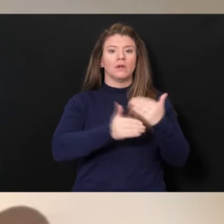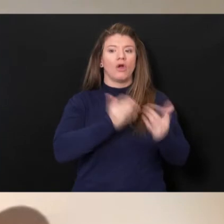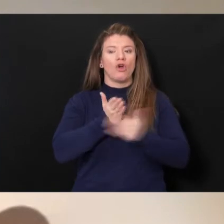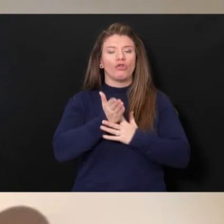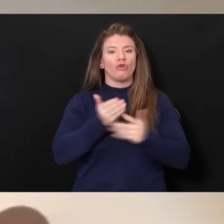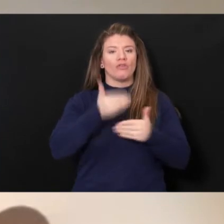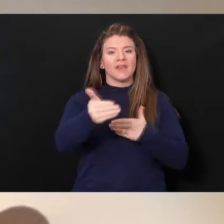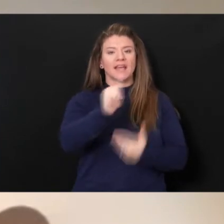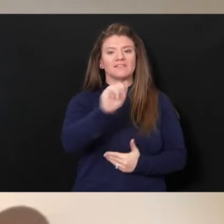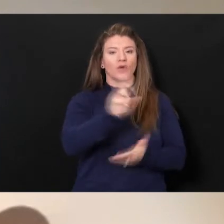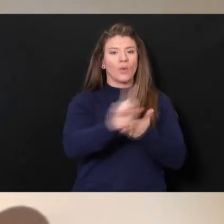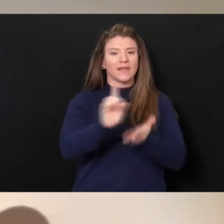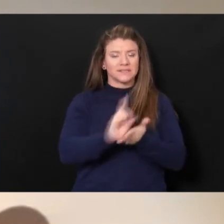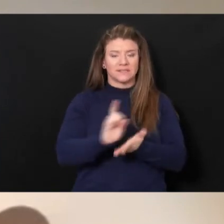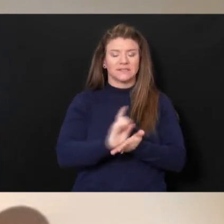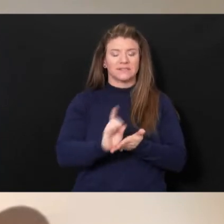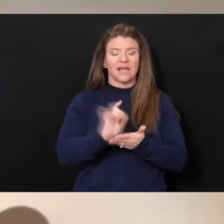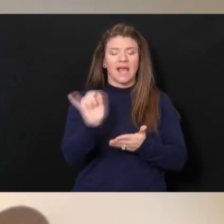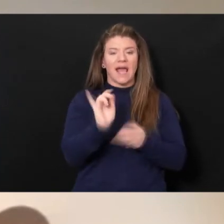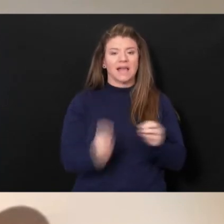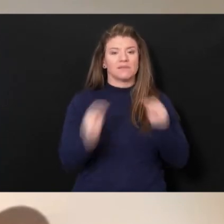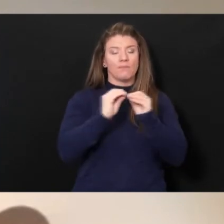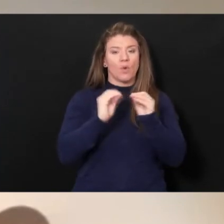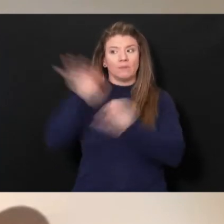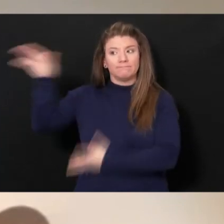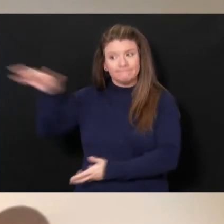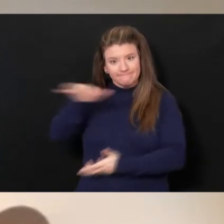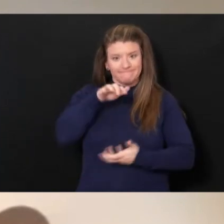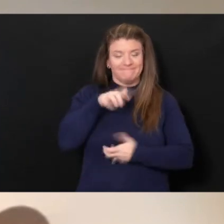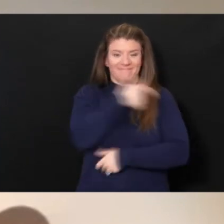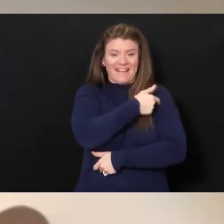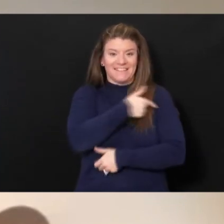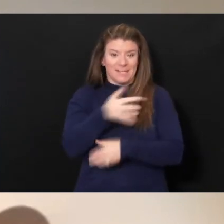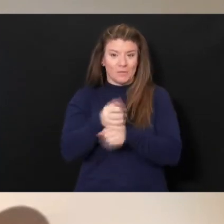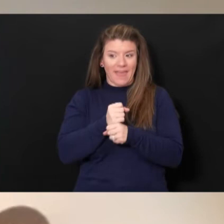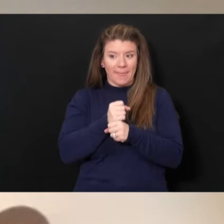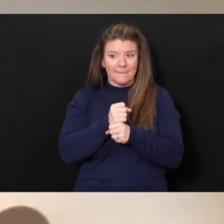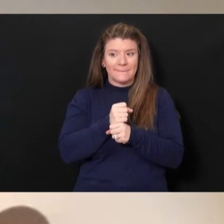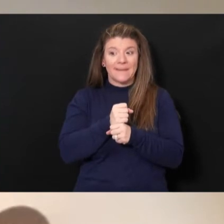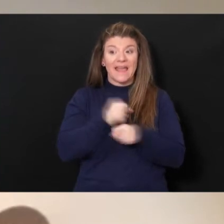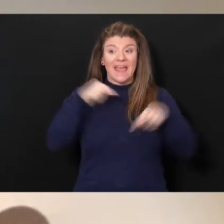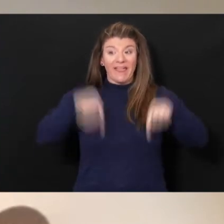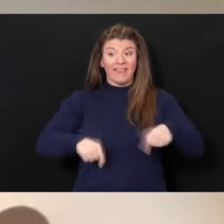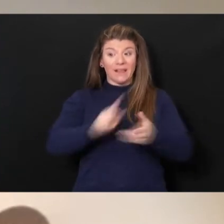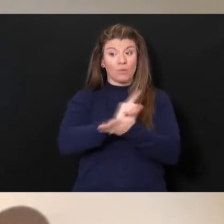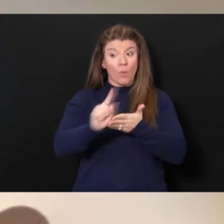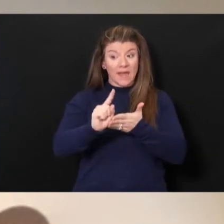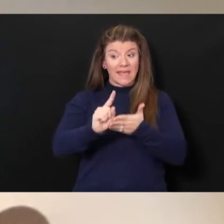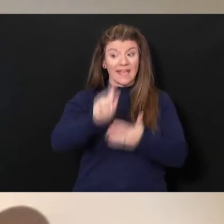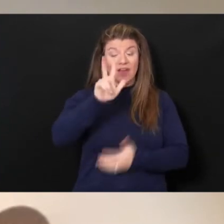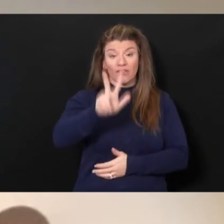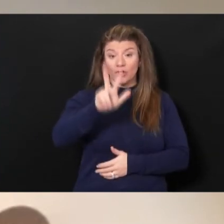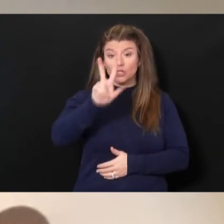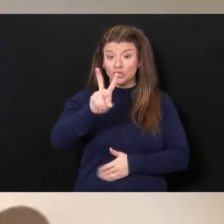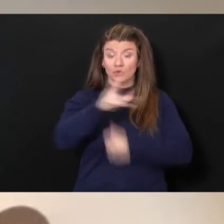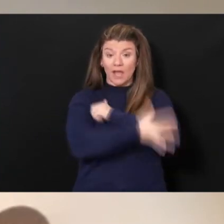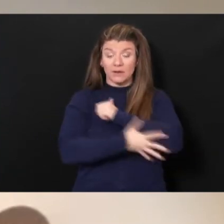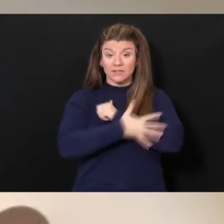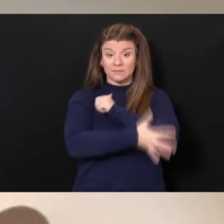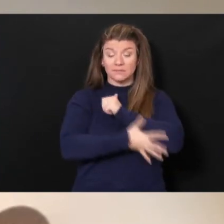next couple of weeks as more vaccines are available. This week, 32